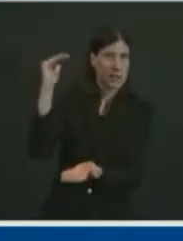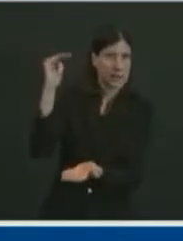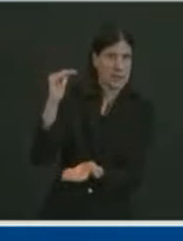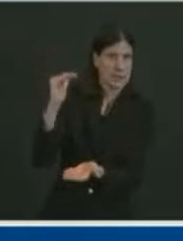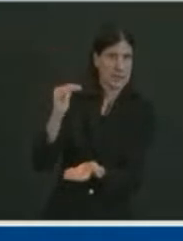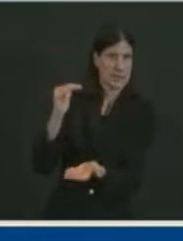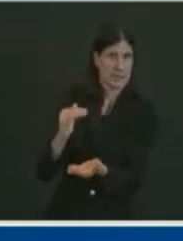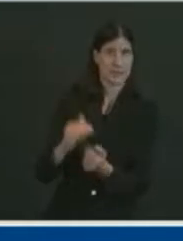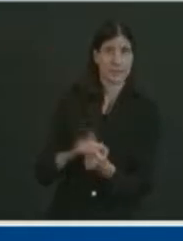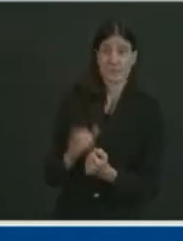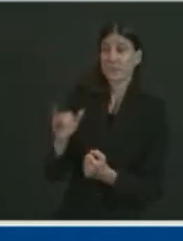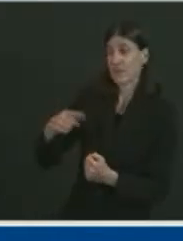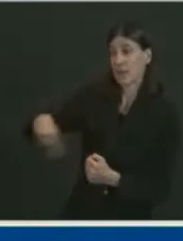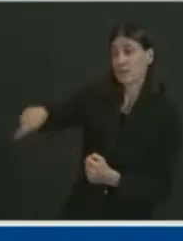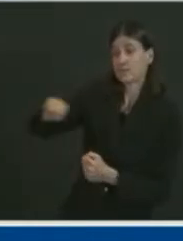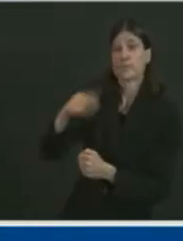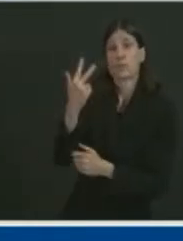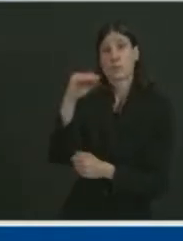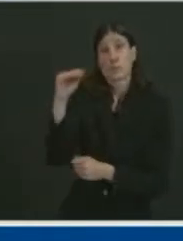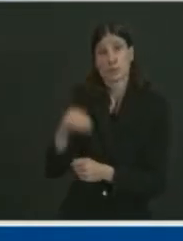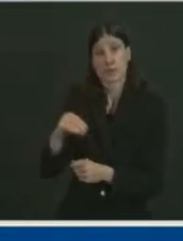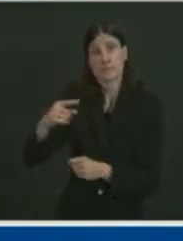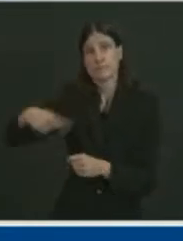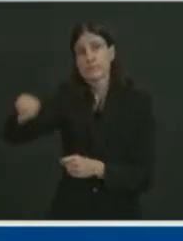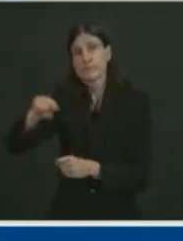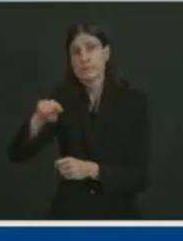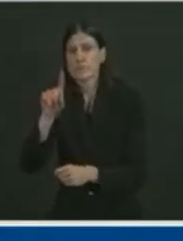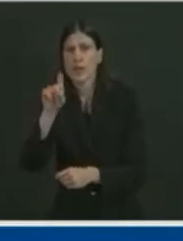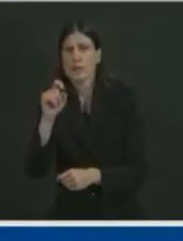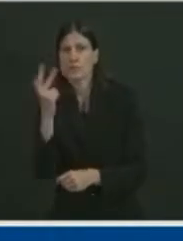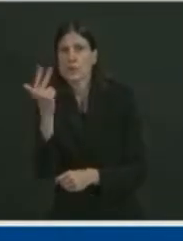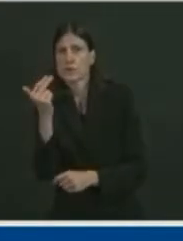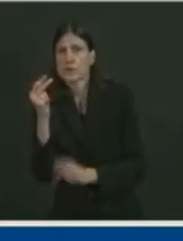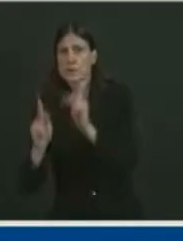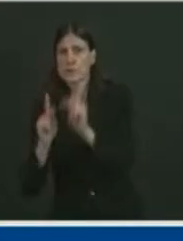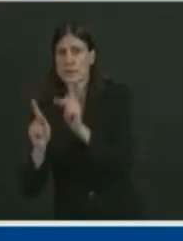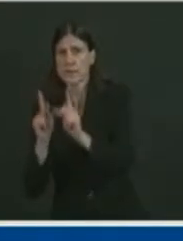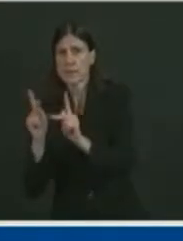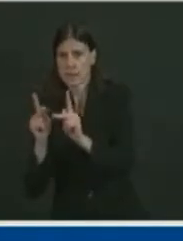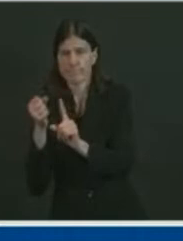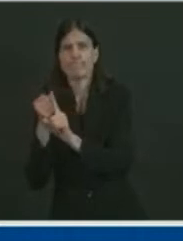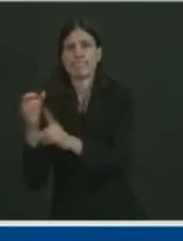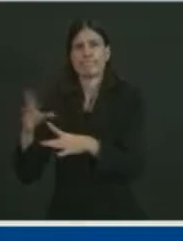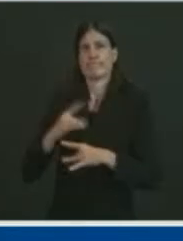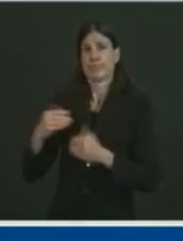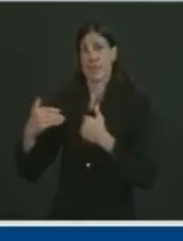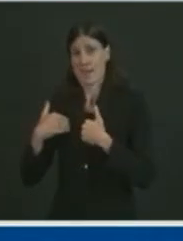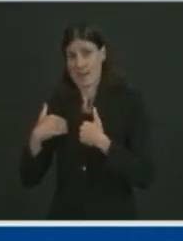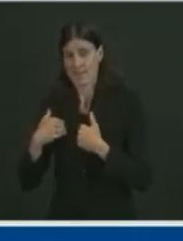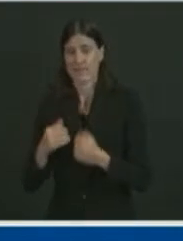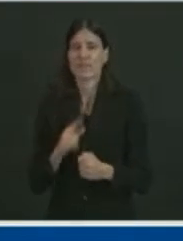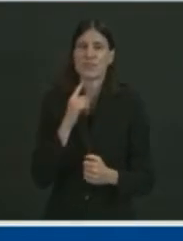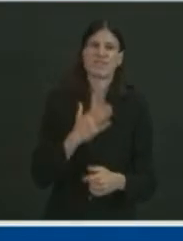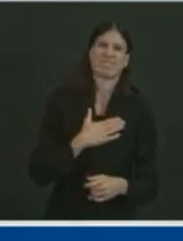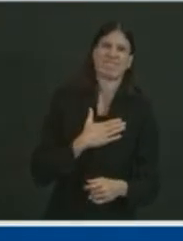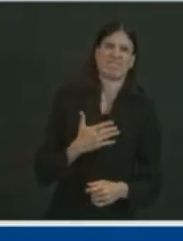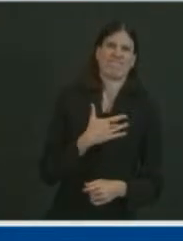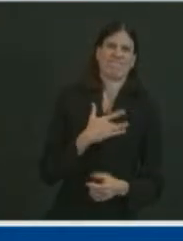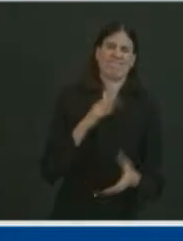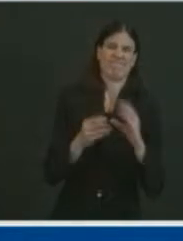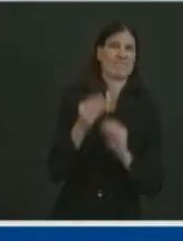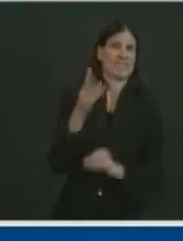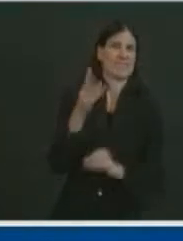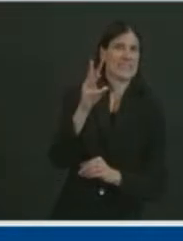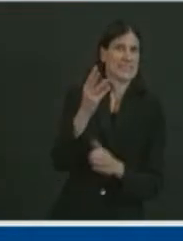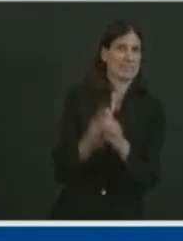16 fatalities. We will continue to every day track. We will continue to keep